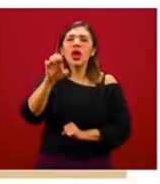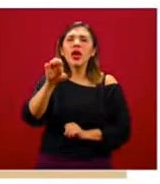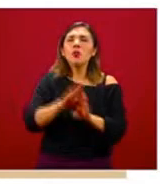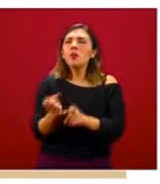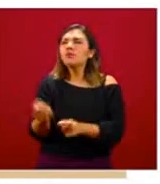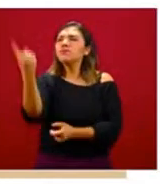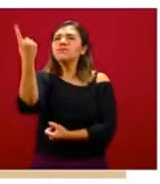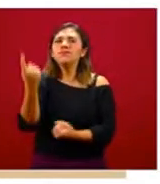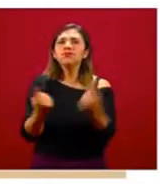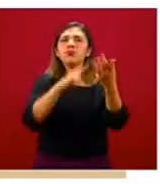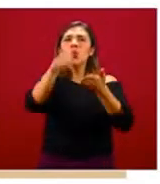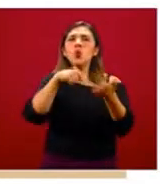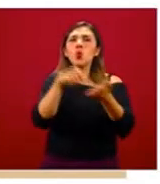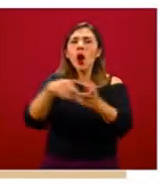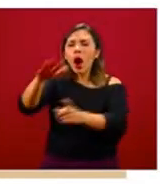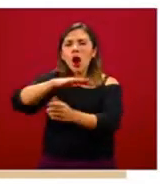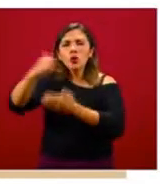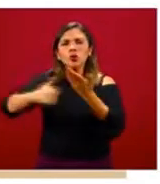vigilance,